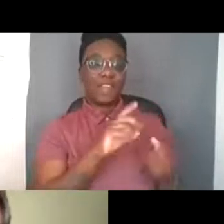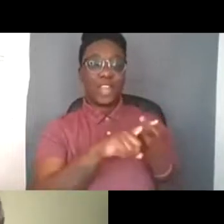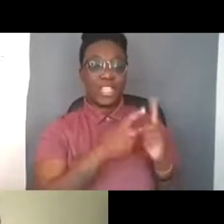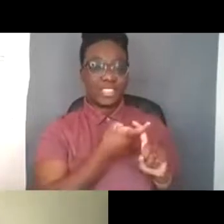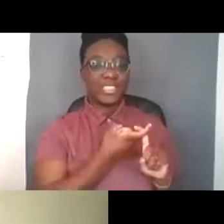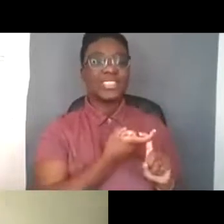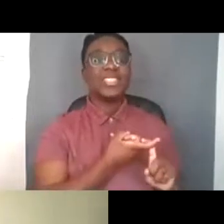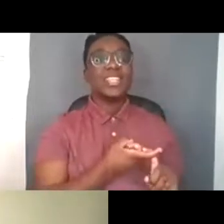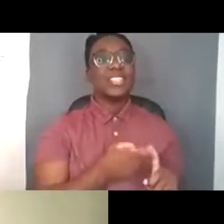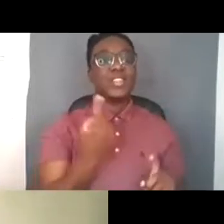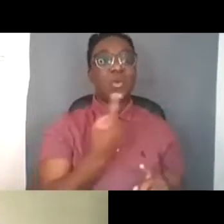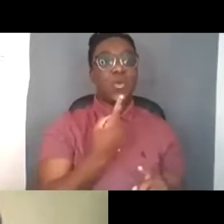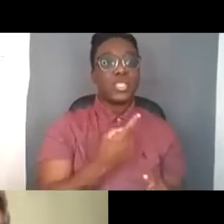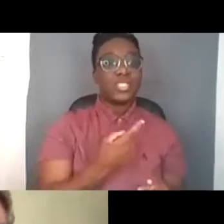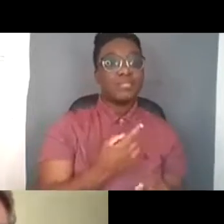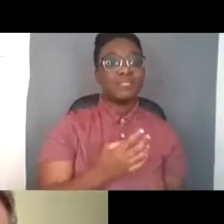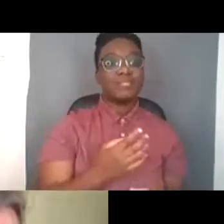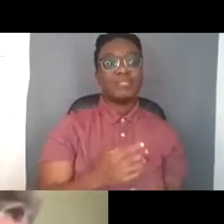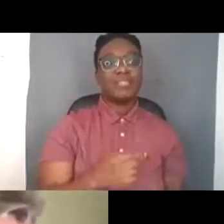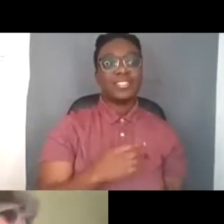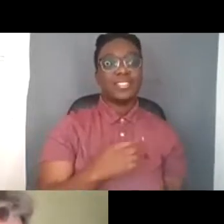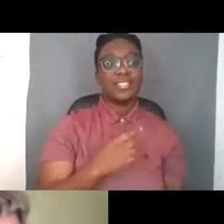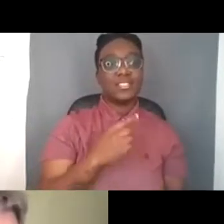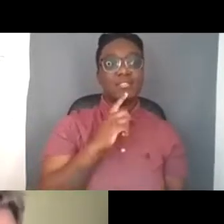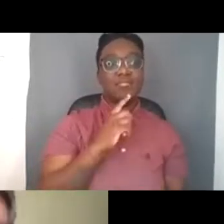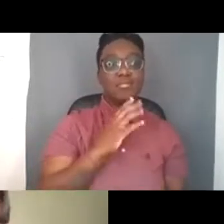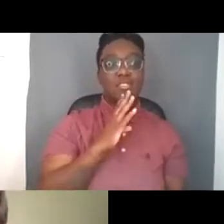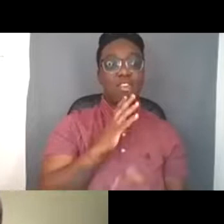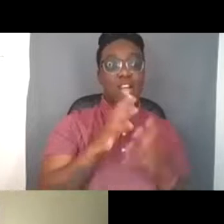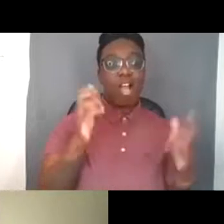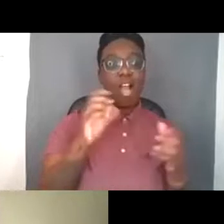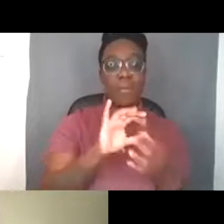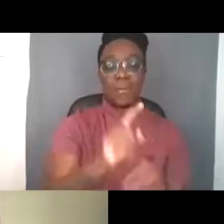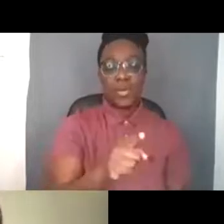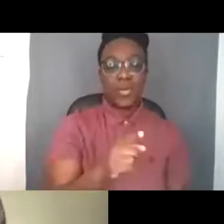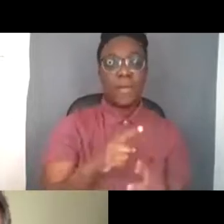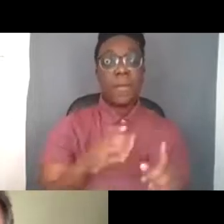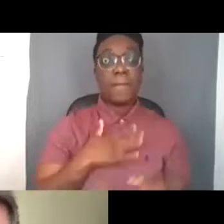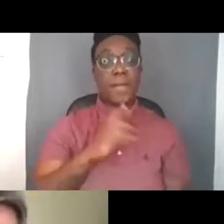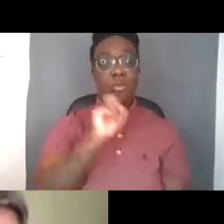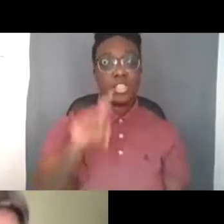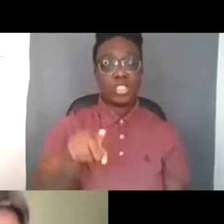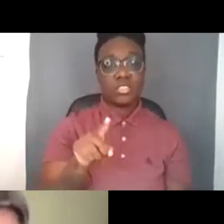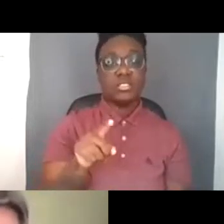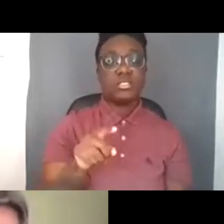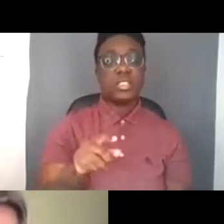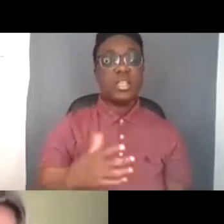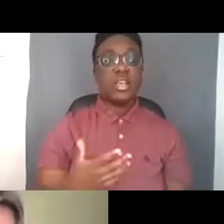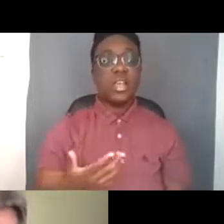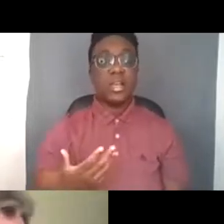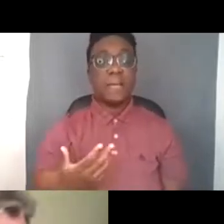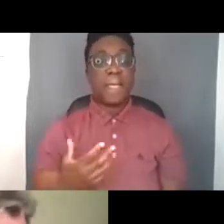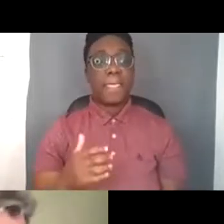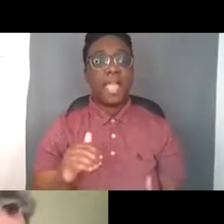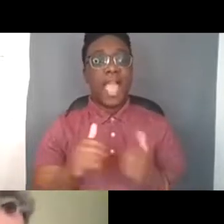you. No, I'm so glad. So my question is, with the advent of all the streaming television, how